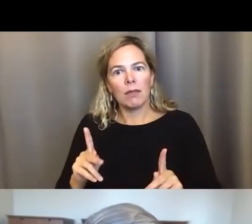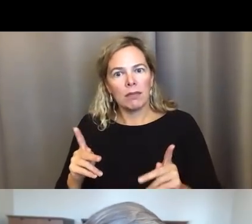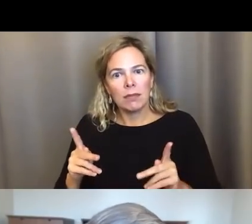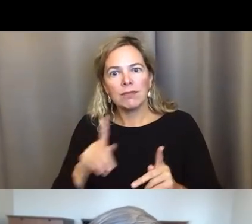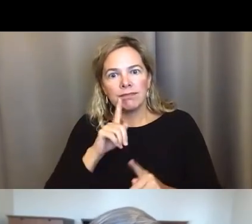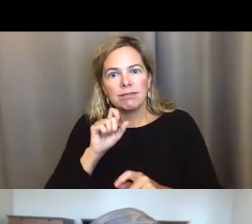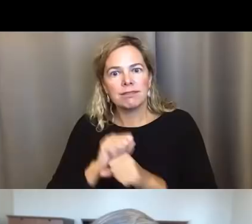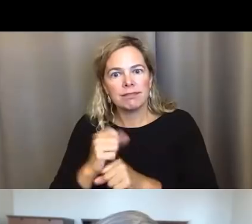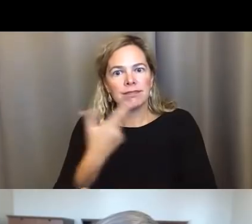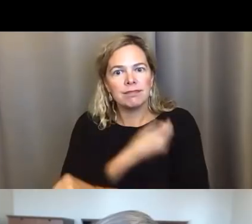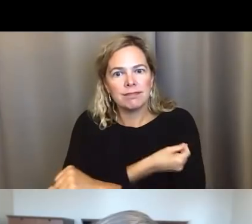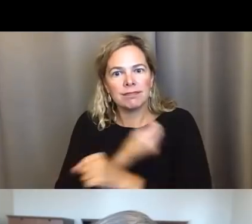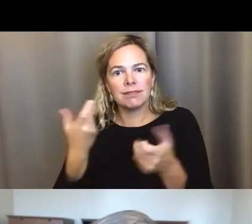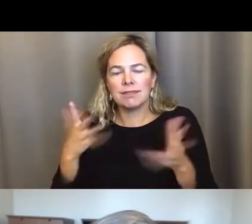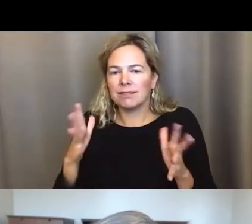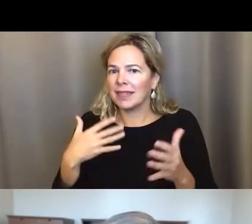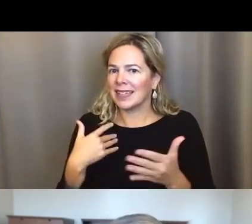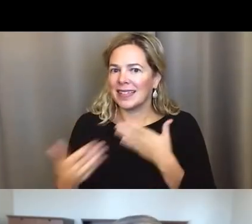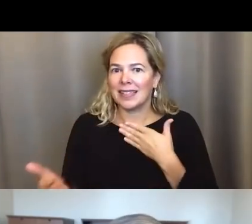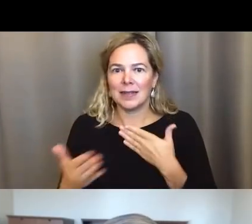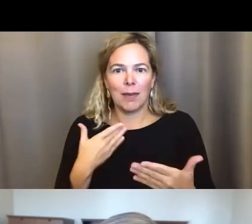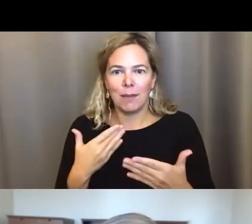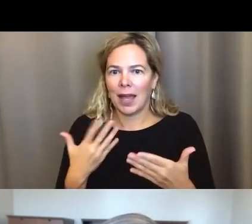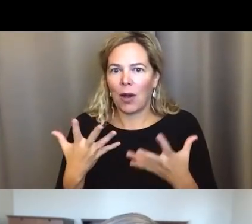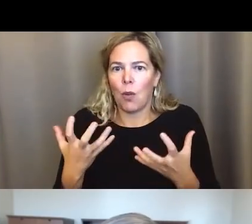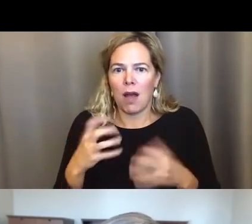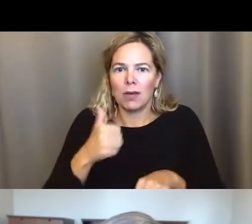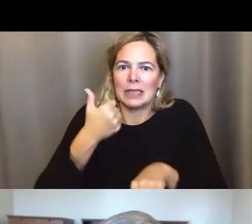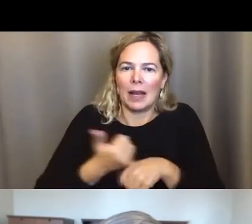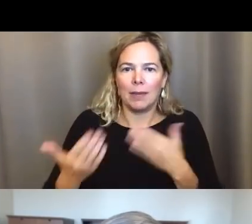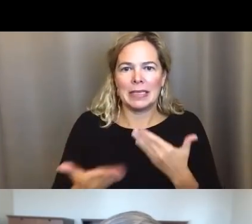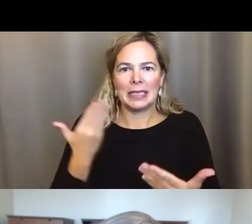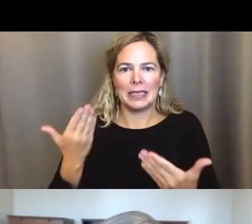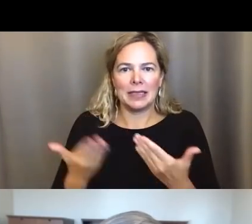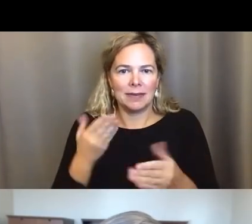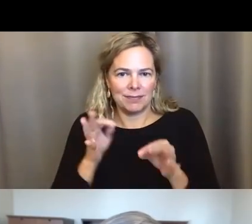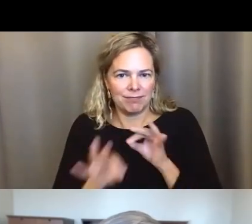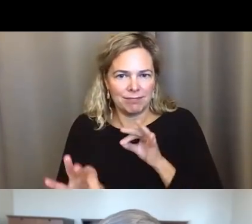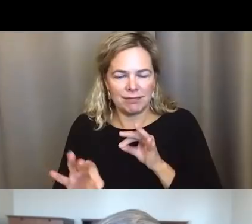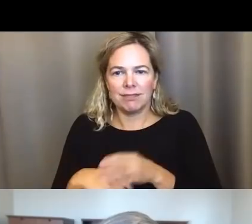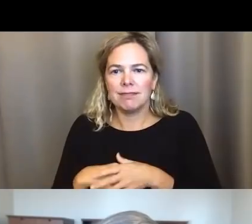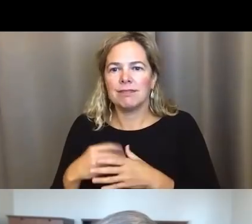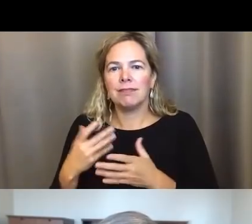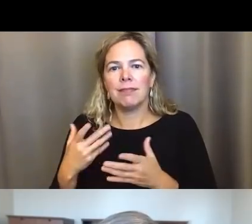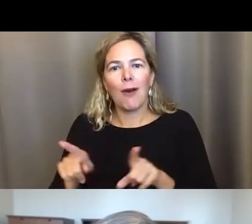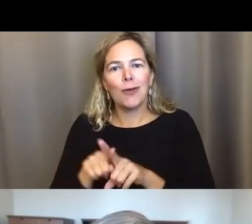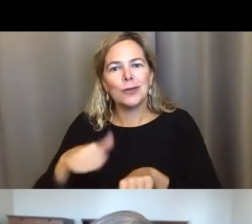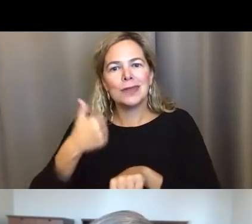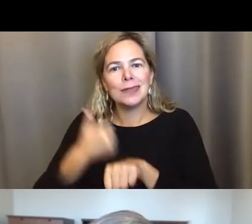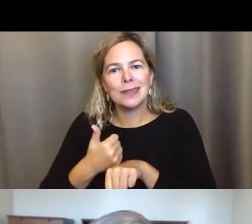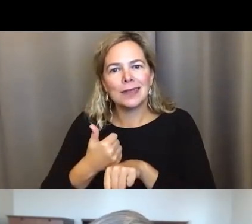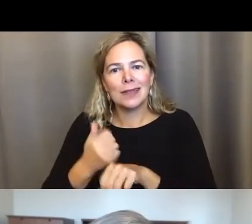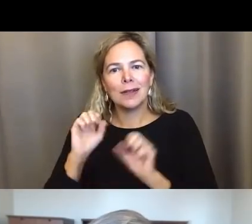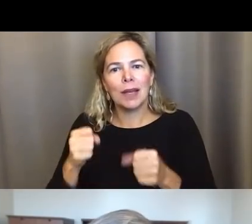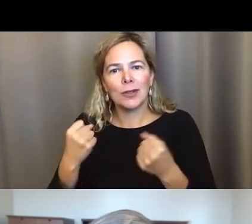in whatever venue is convenient for them. We're also offering drive-through vaccines and